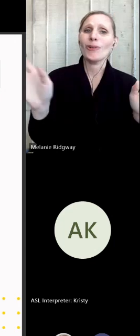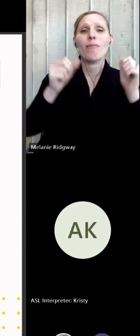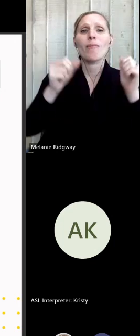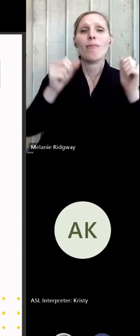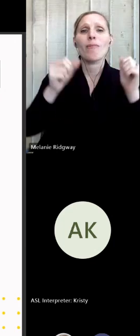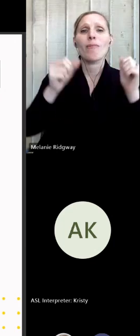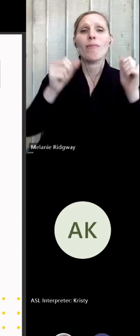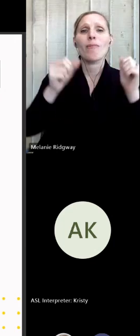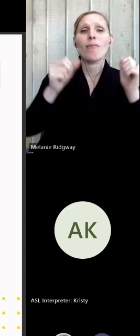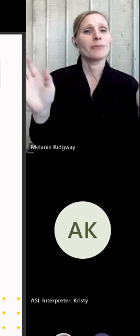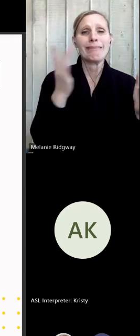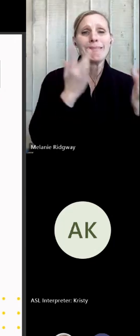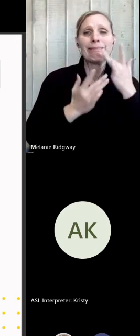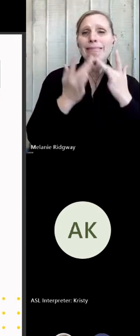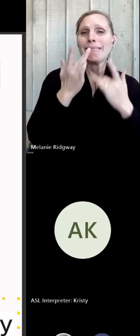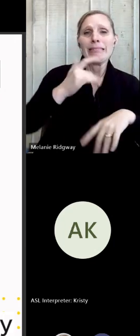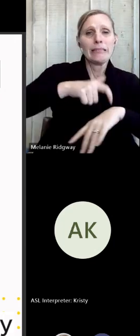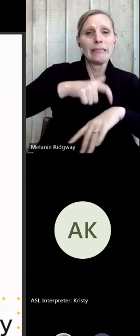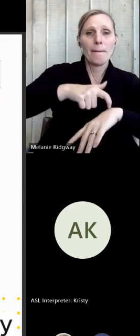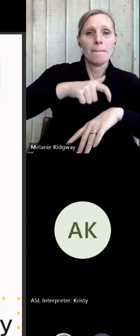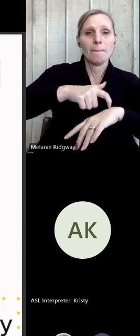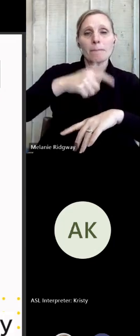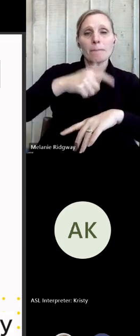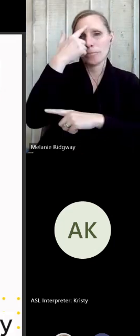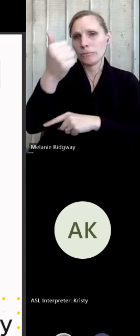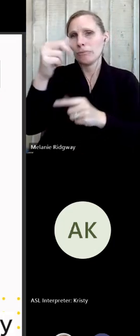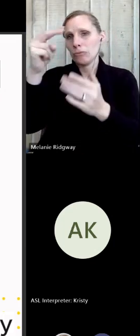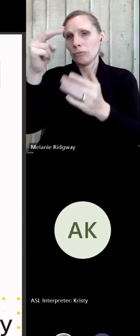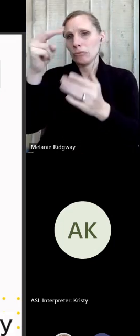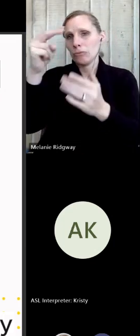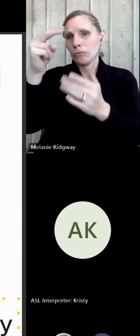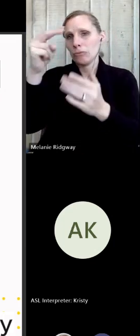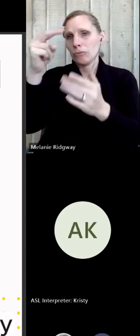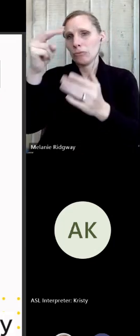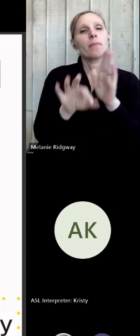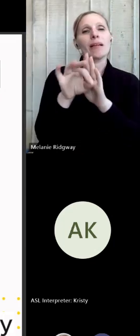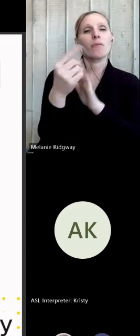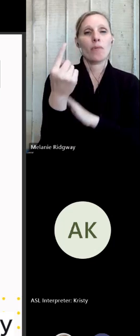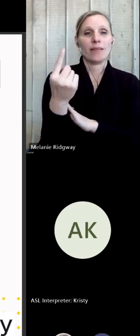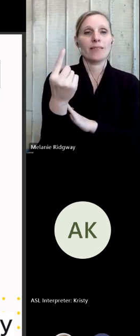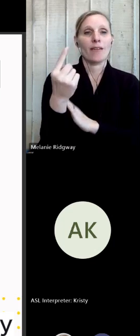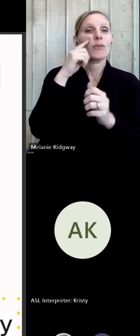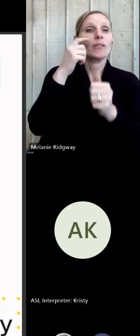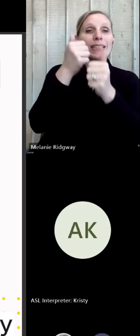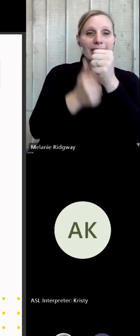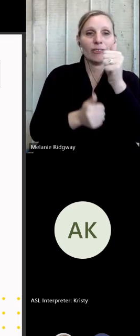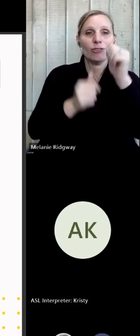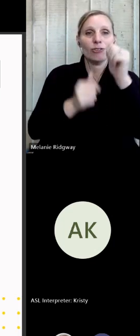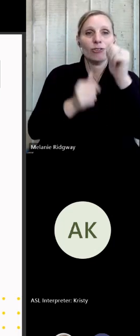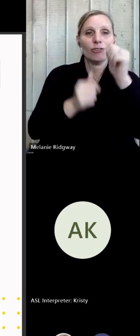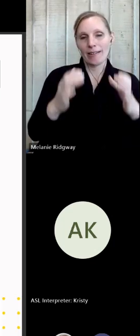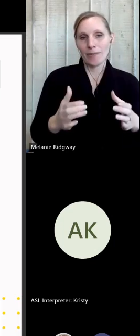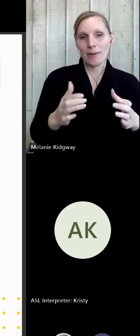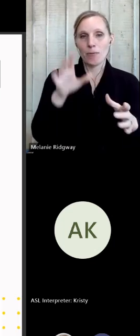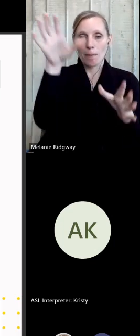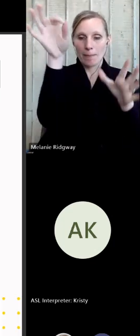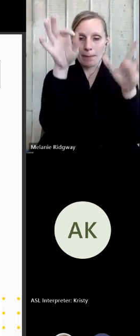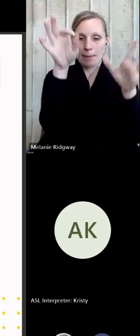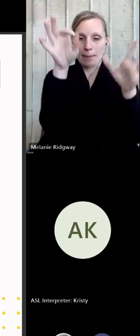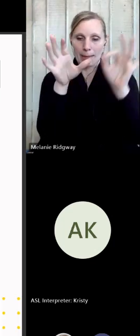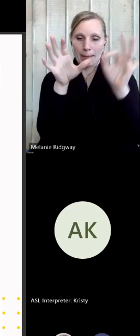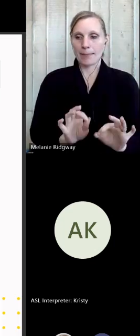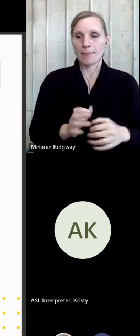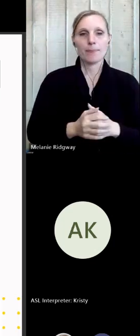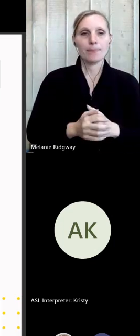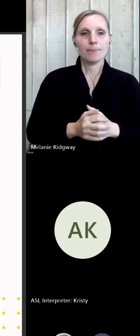now for time's sake, but I will read one example from each category. So